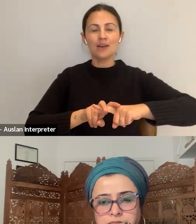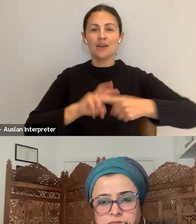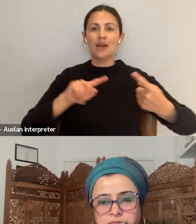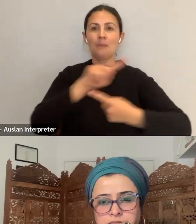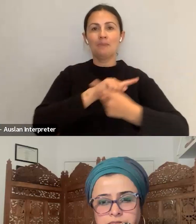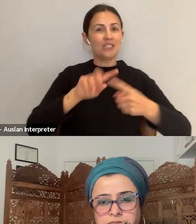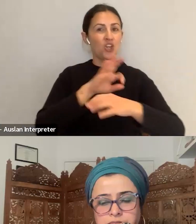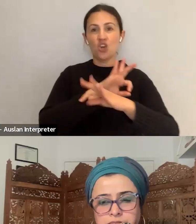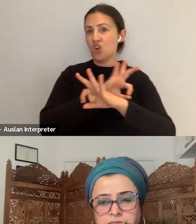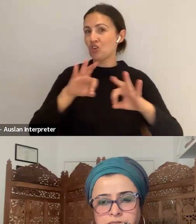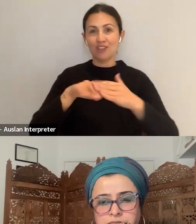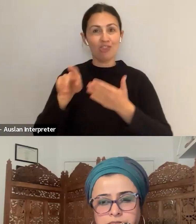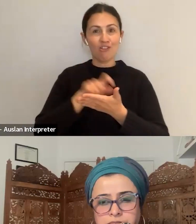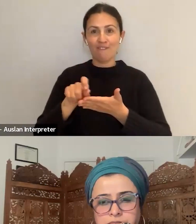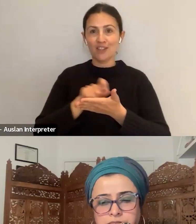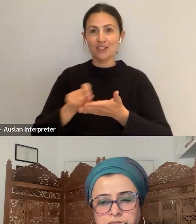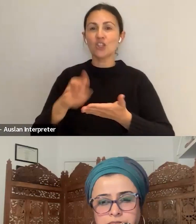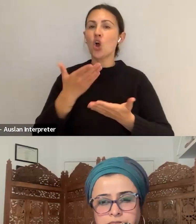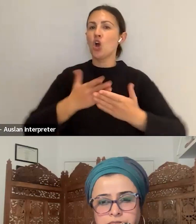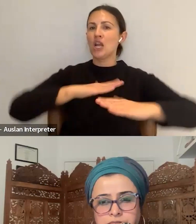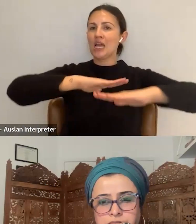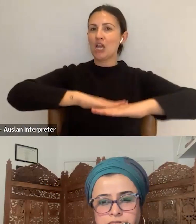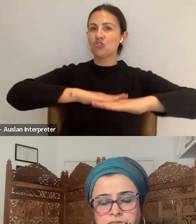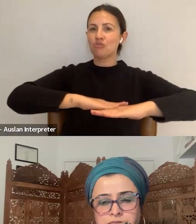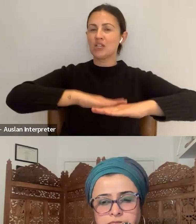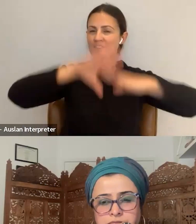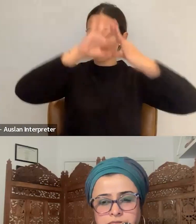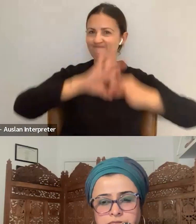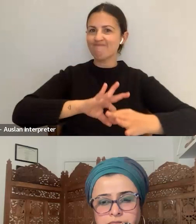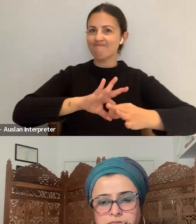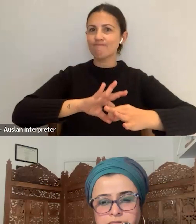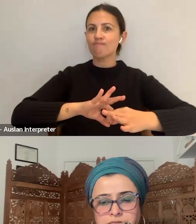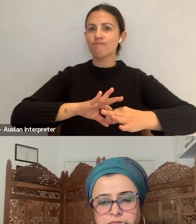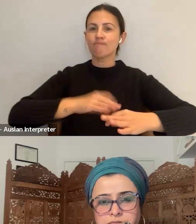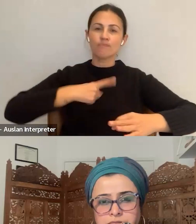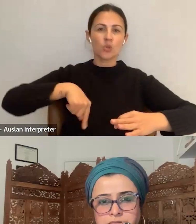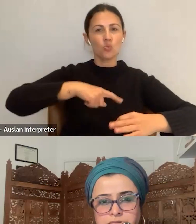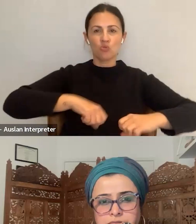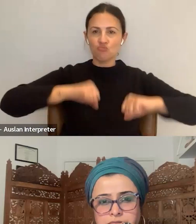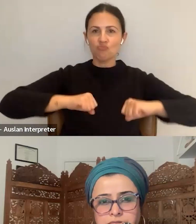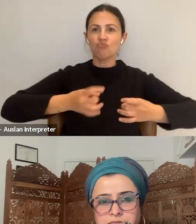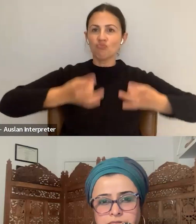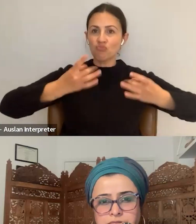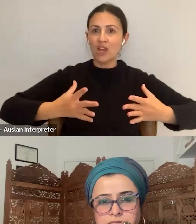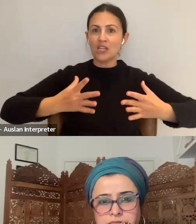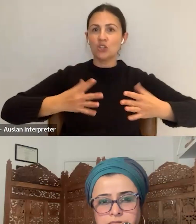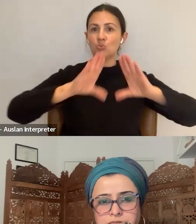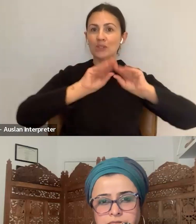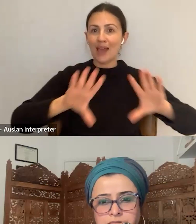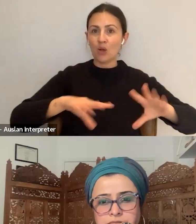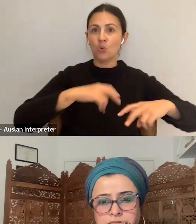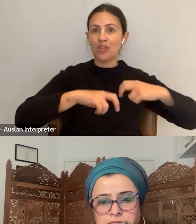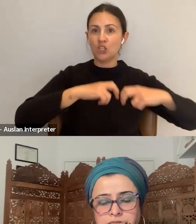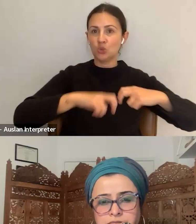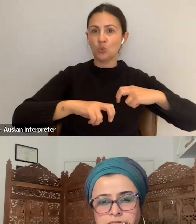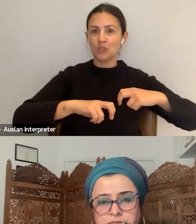happens then is that you have a really strong and formidable board who can tackle extremely tricky issues and still be standing at the end of